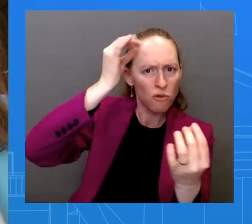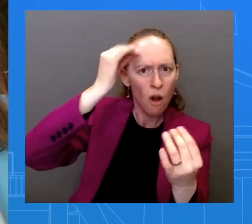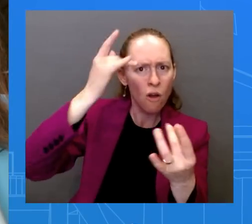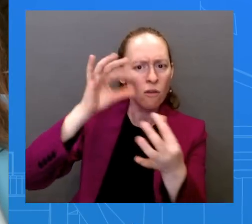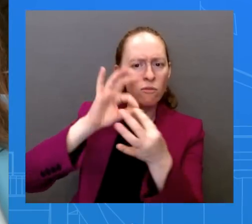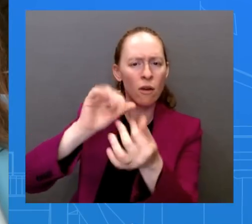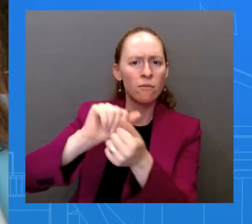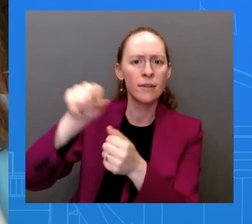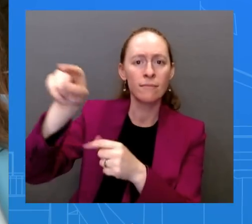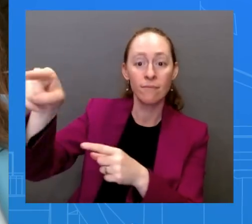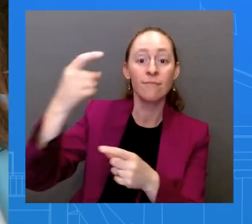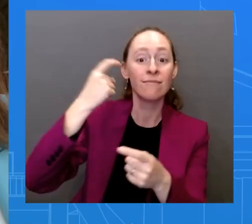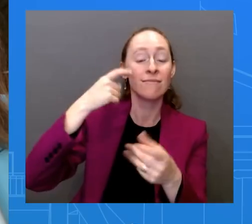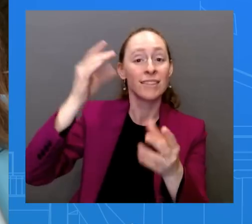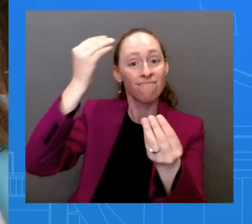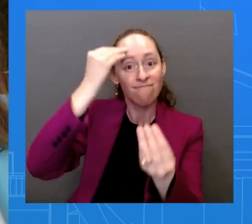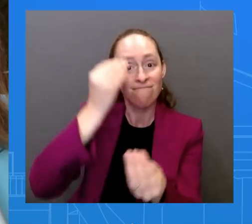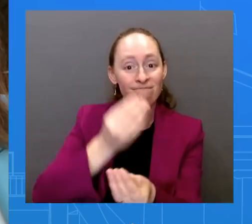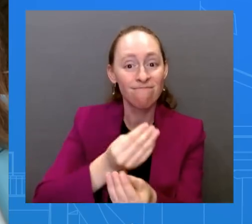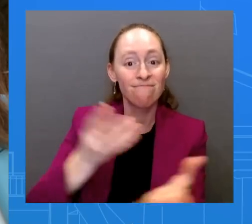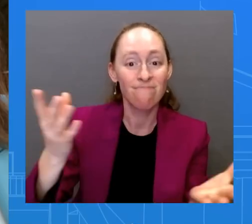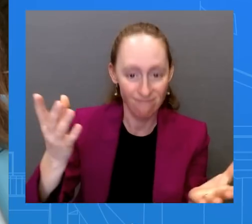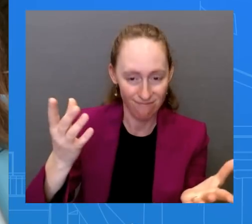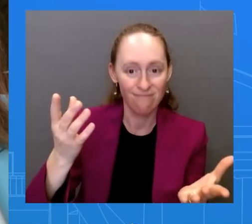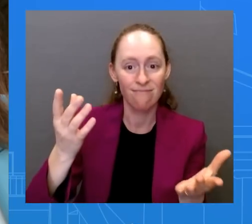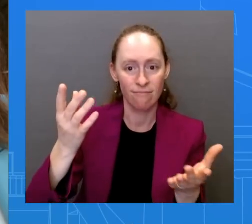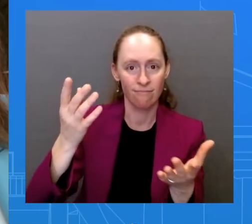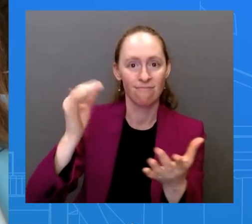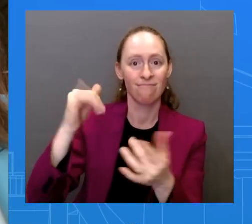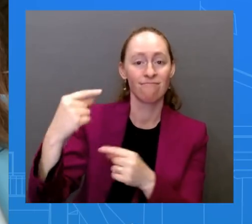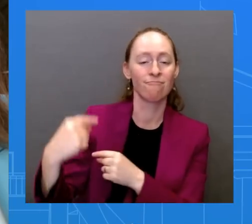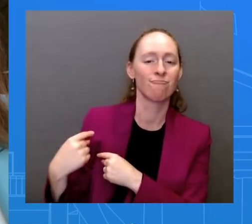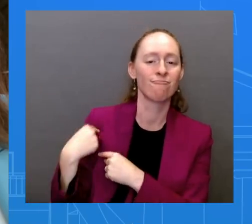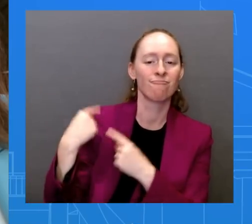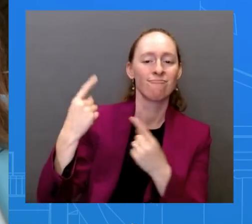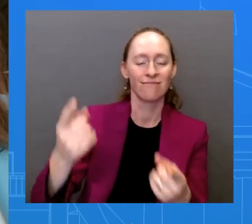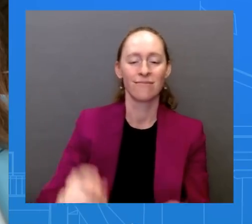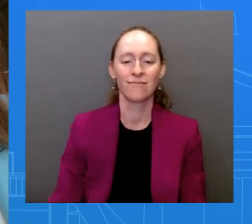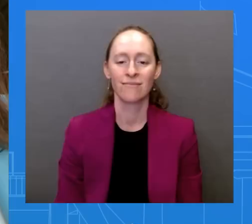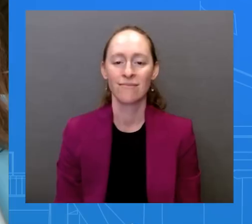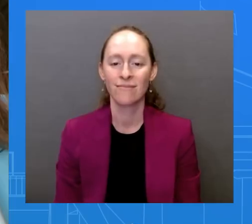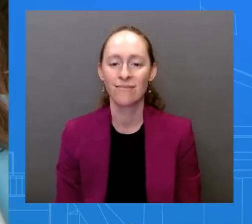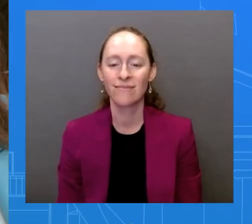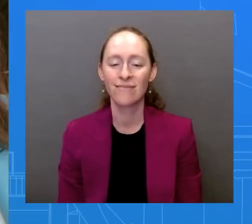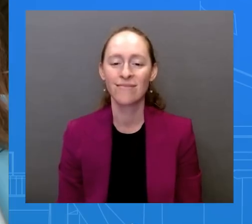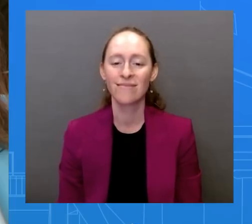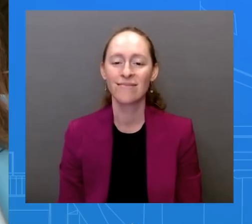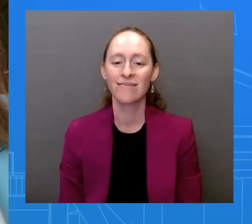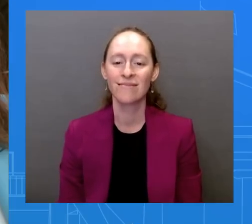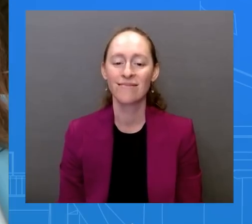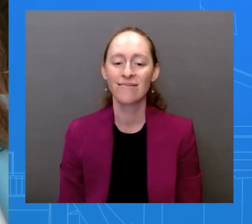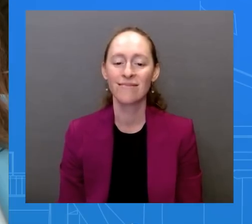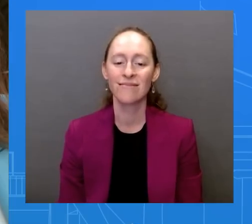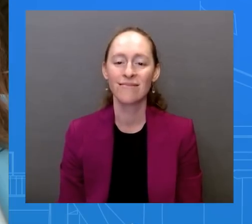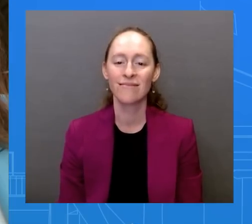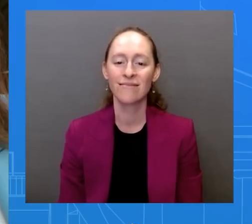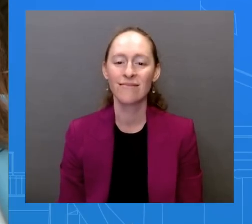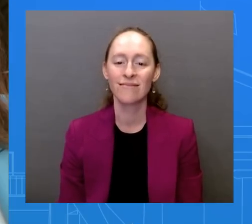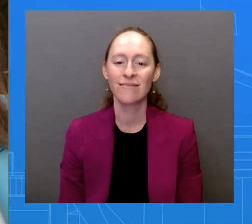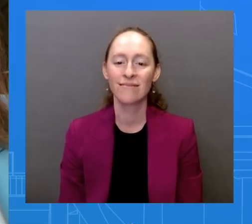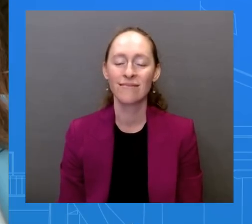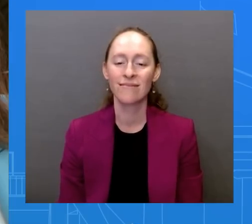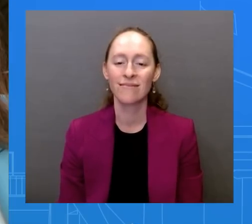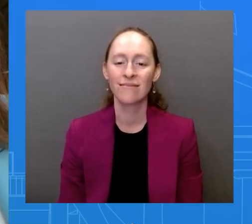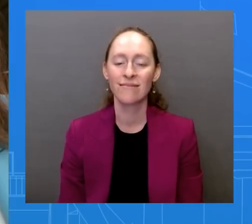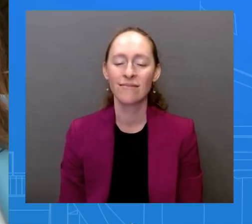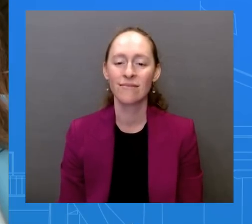This announcement about a year after things got a little bit bumpy for a while in the relationship with the AUKUS announcement. I guess my